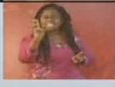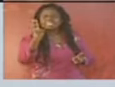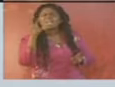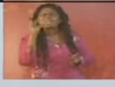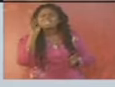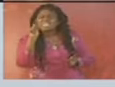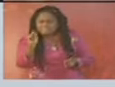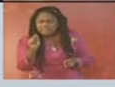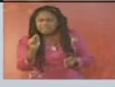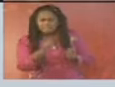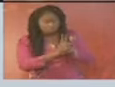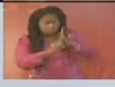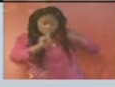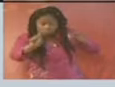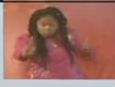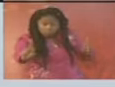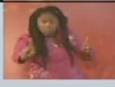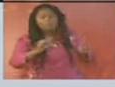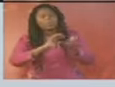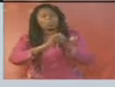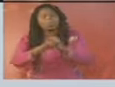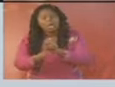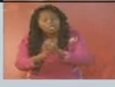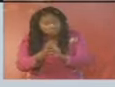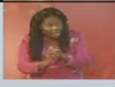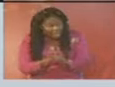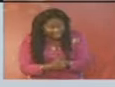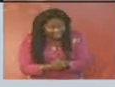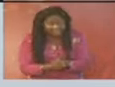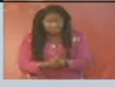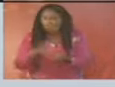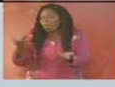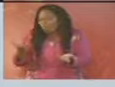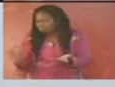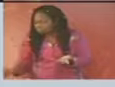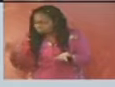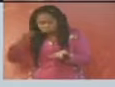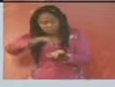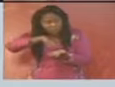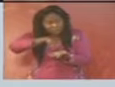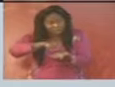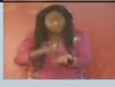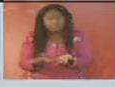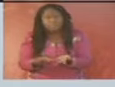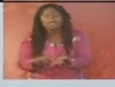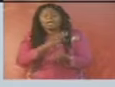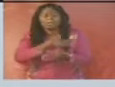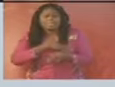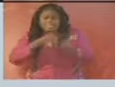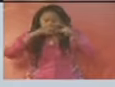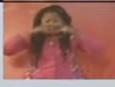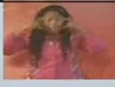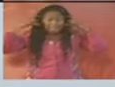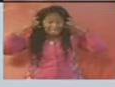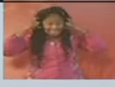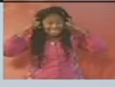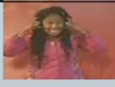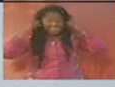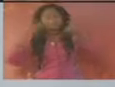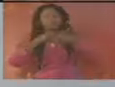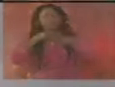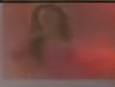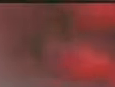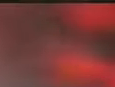hands and clean frequently touched surfaces. And please, wear your mask when in public. Thank you.